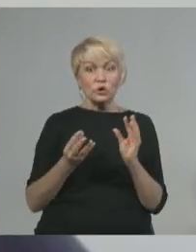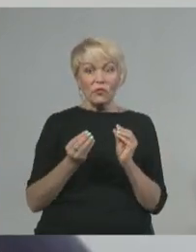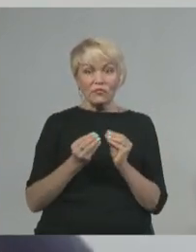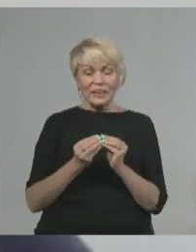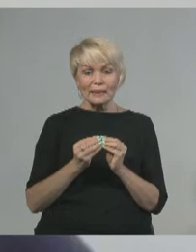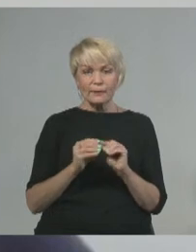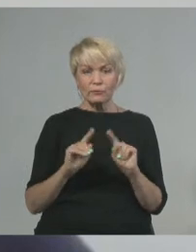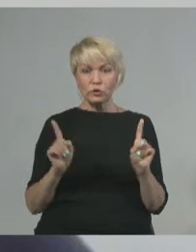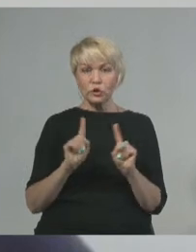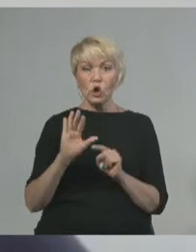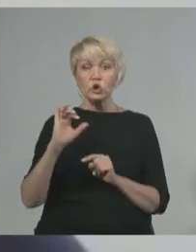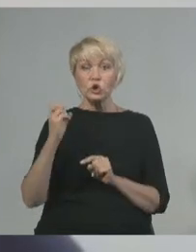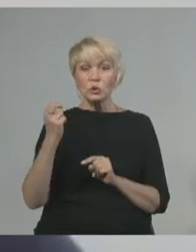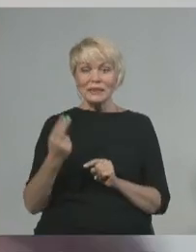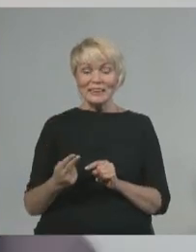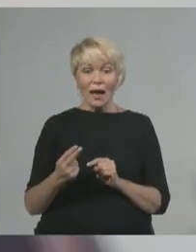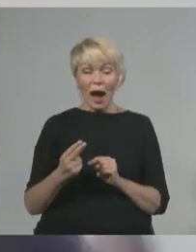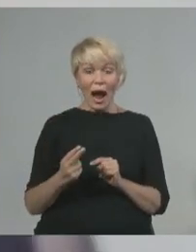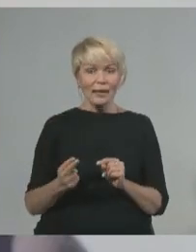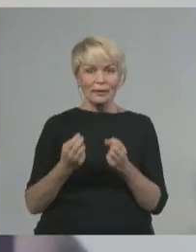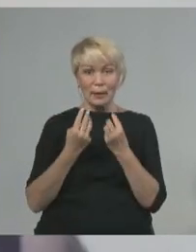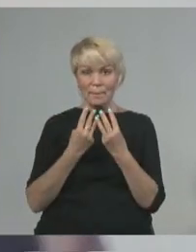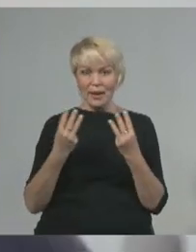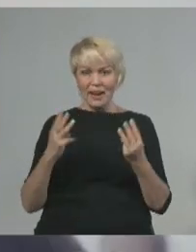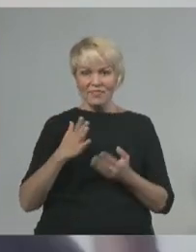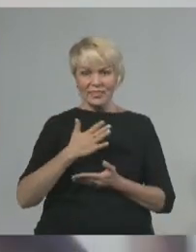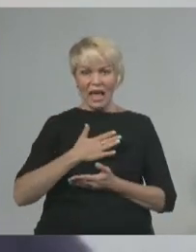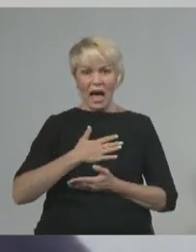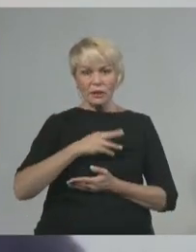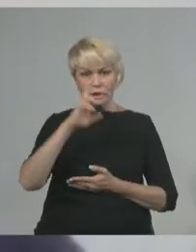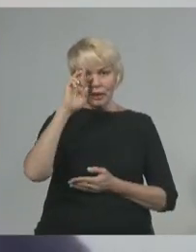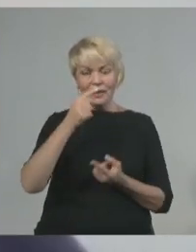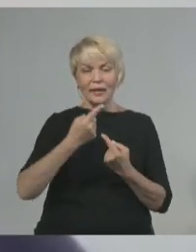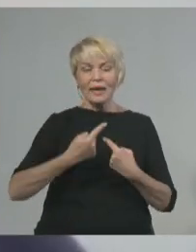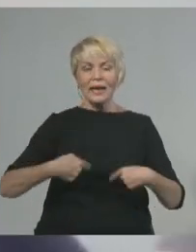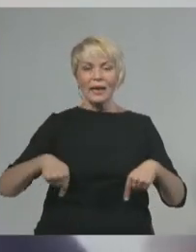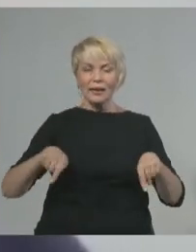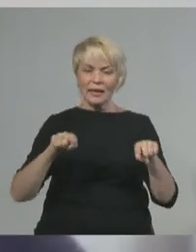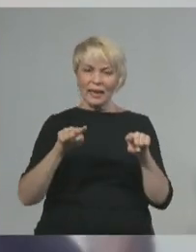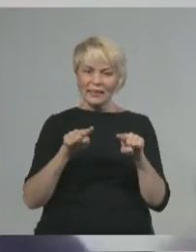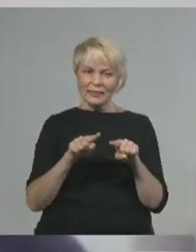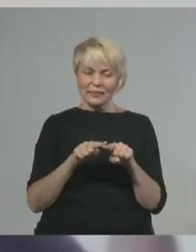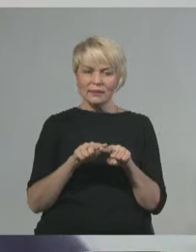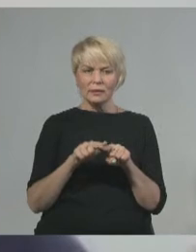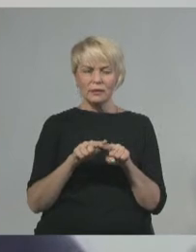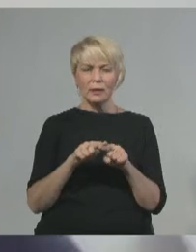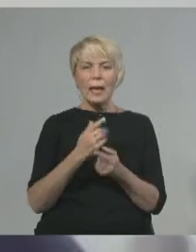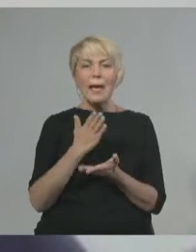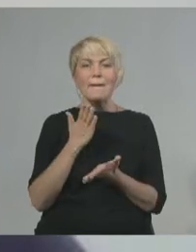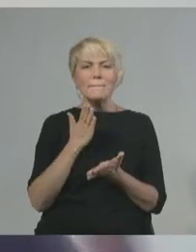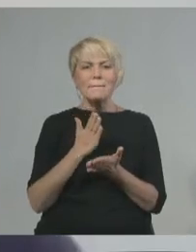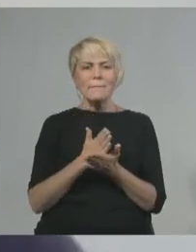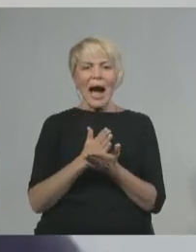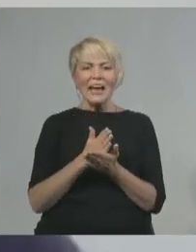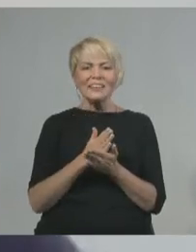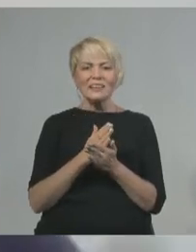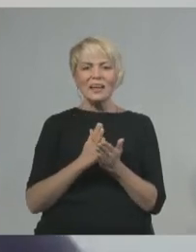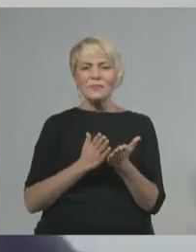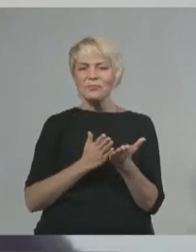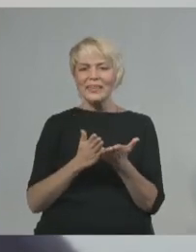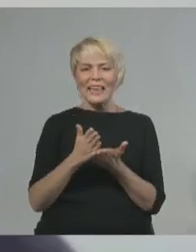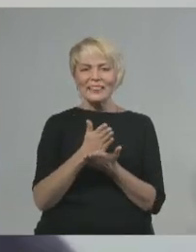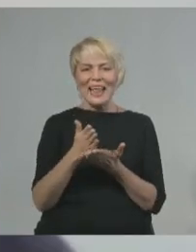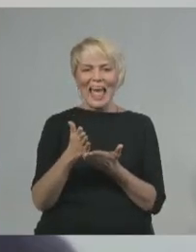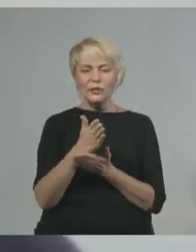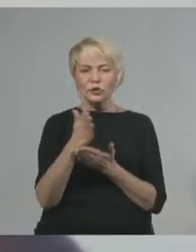country tends the the conversation there tends to be very polarized because it tends to value opinions in terms of popularity such